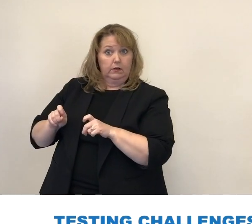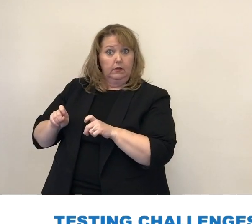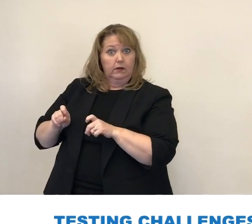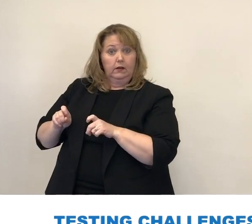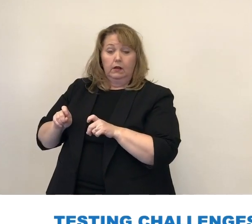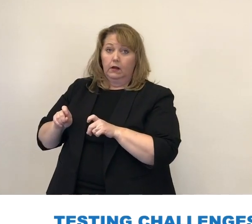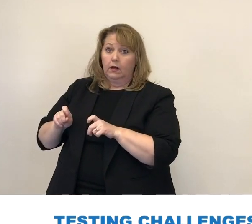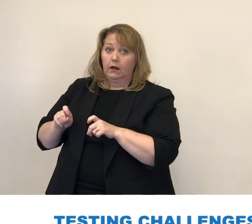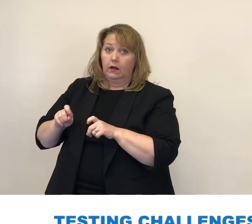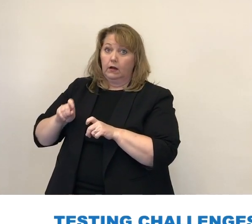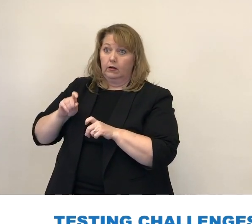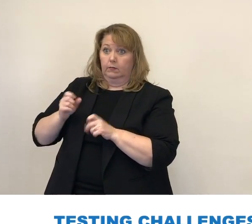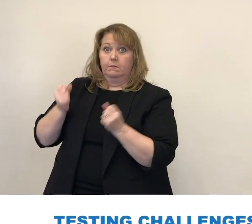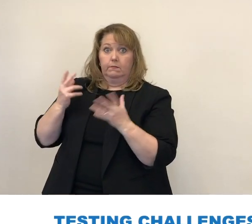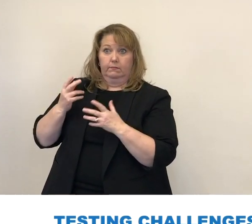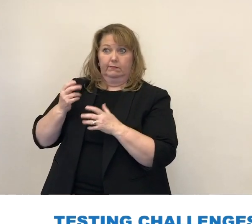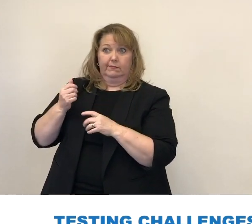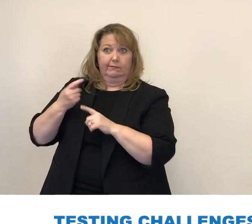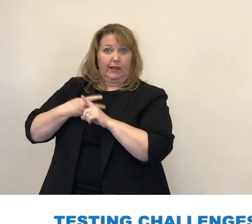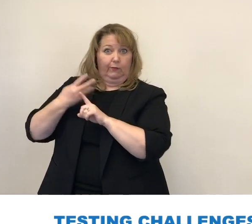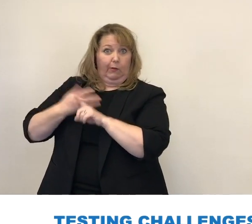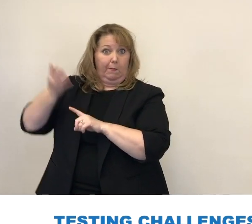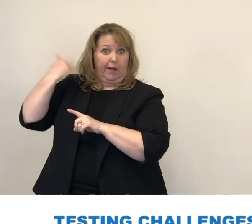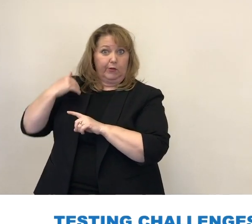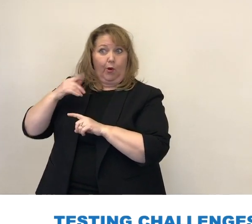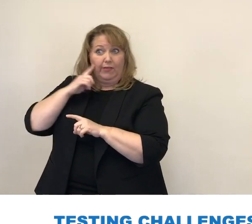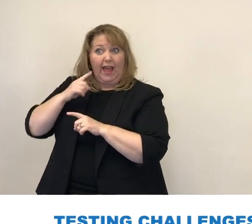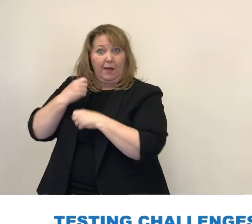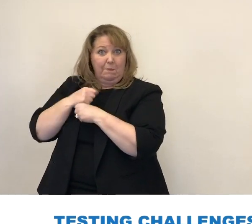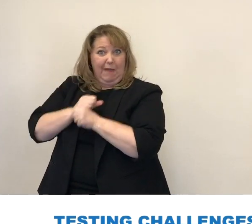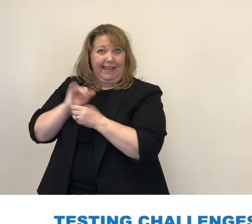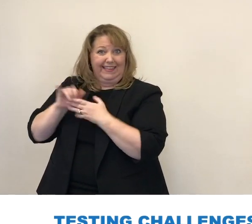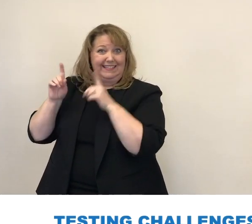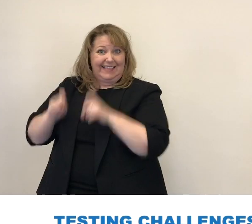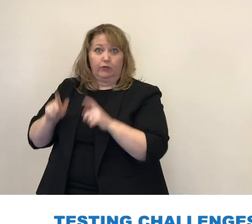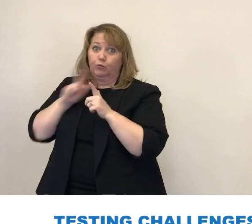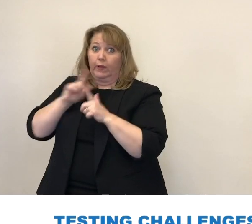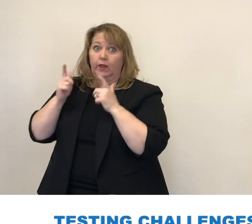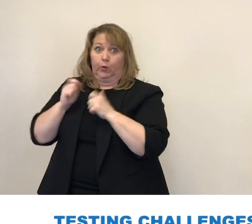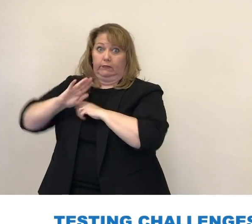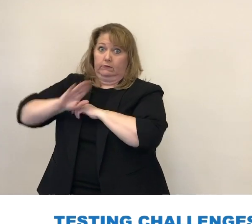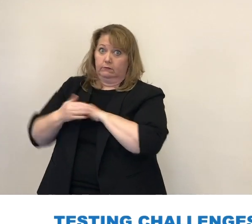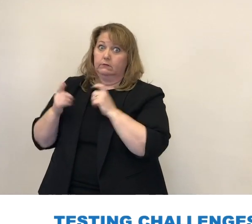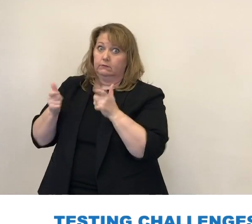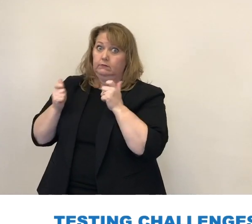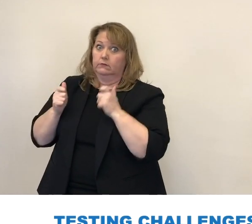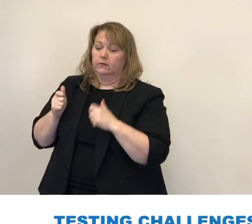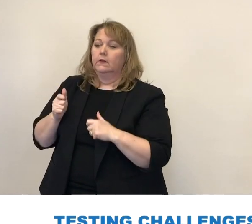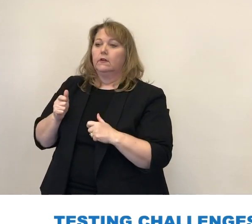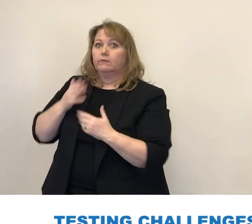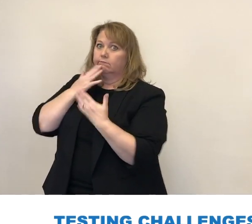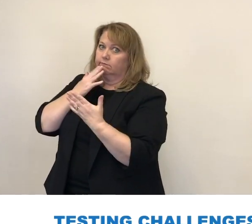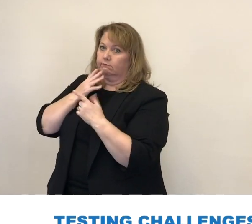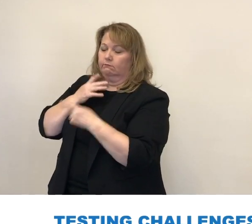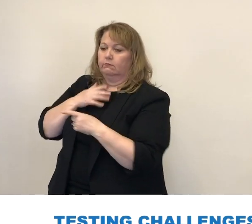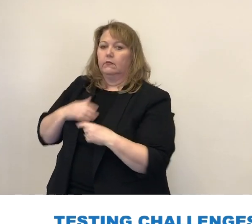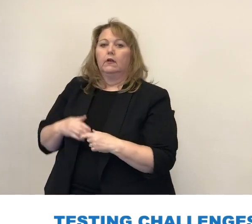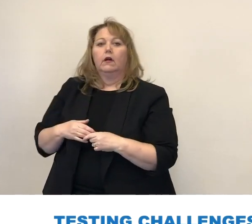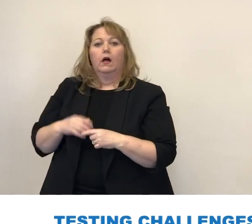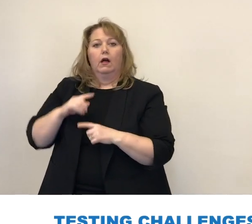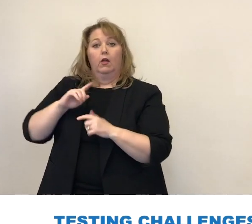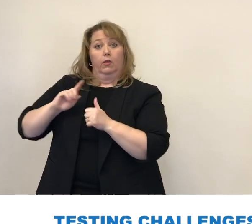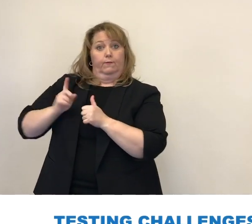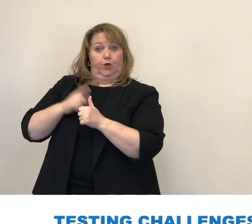running within weeks of having this agent characterized. But nonetheless, when those CDC distributed those tests to state and public